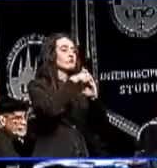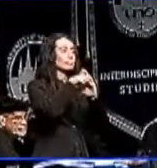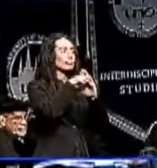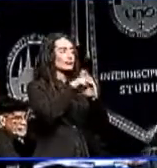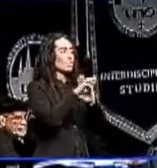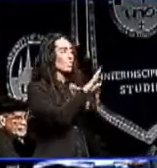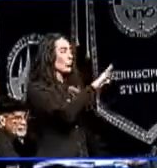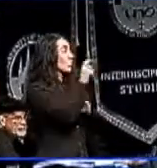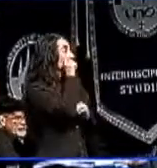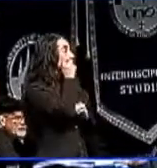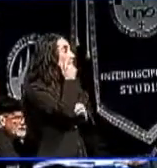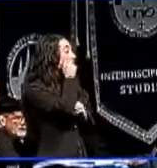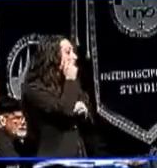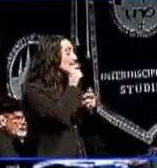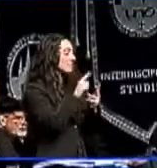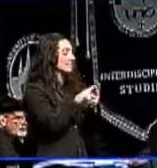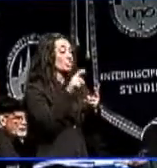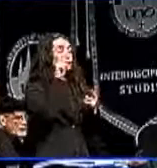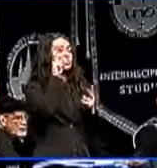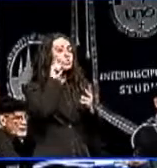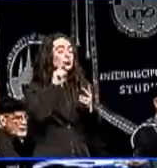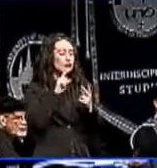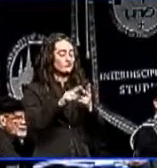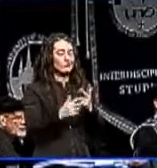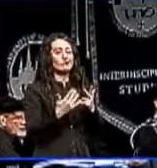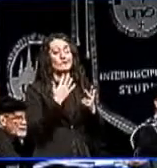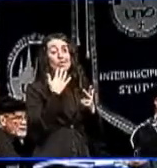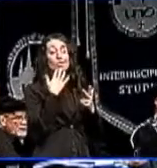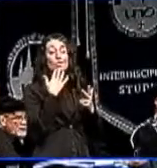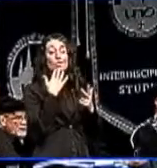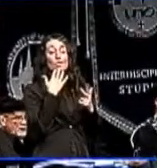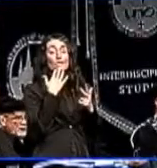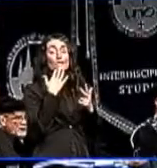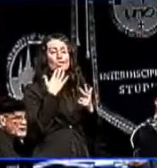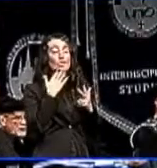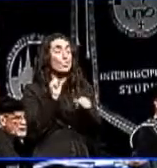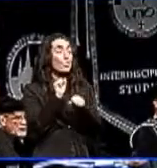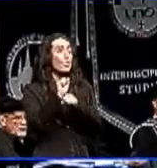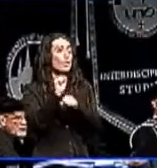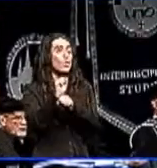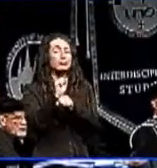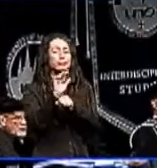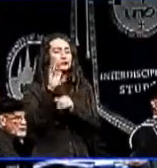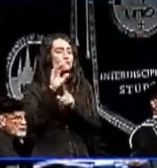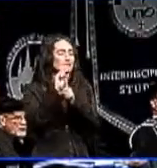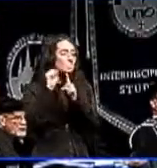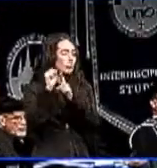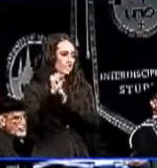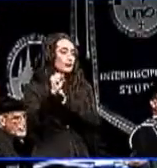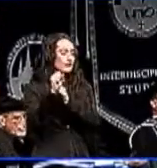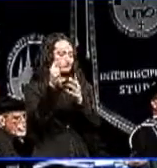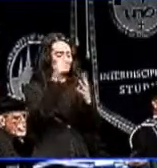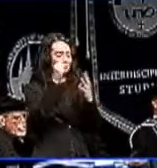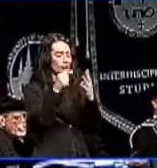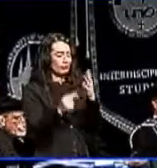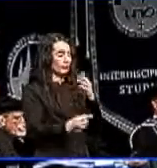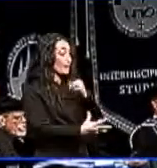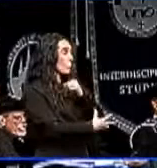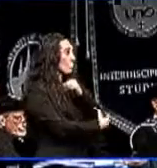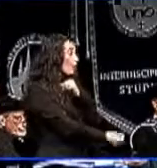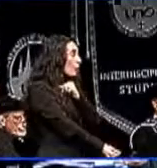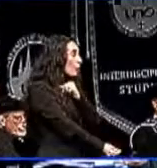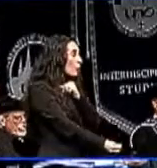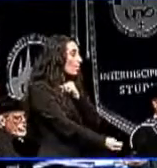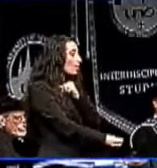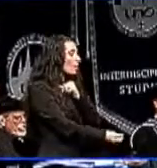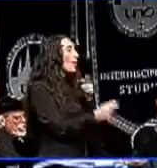race, gender, color, or economic circumstances. If you are poor, you